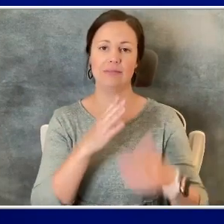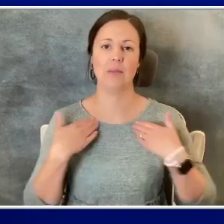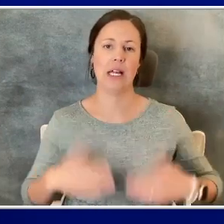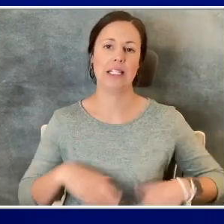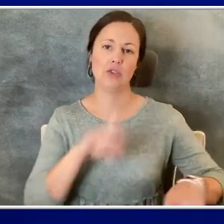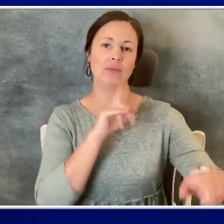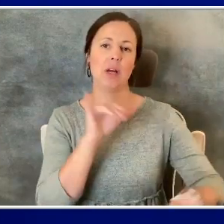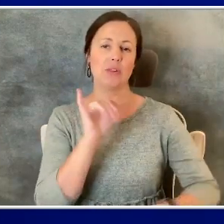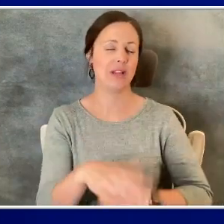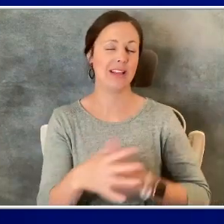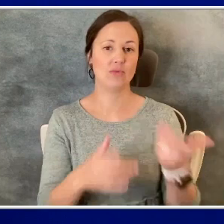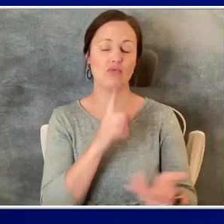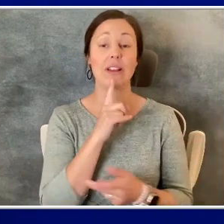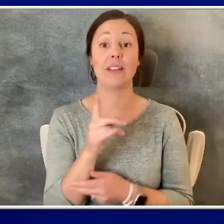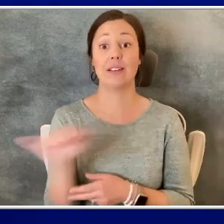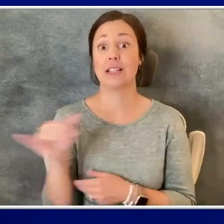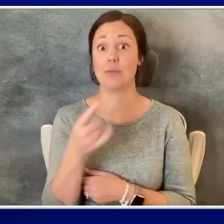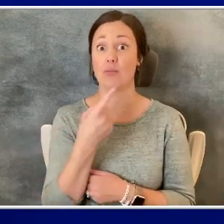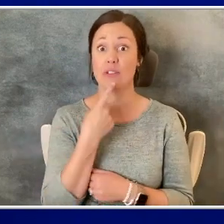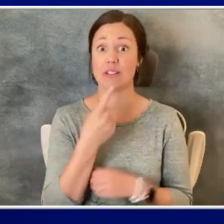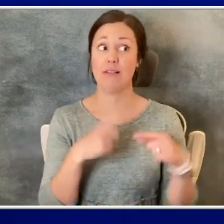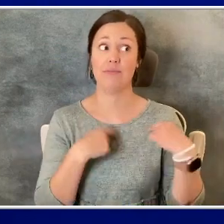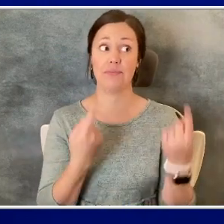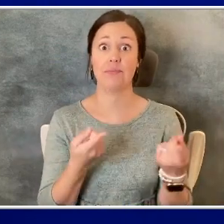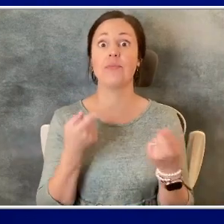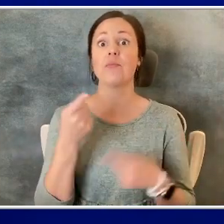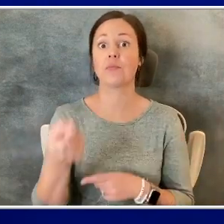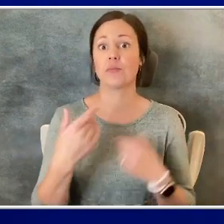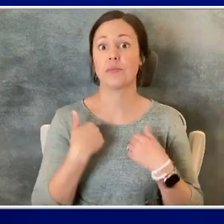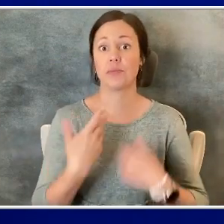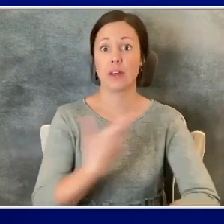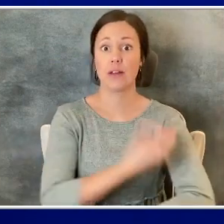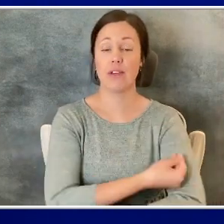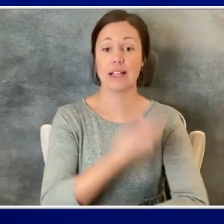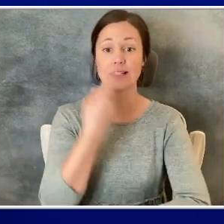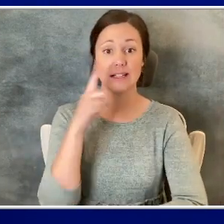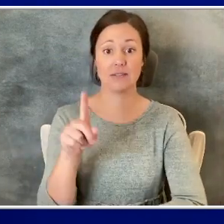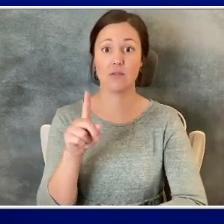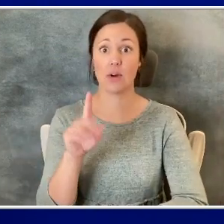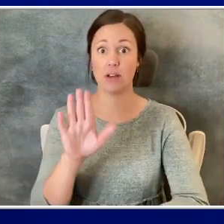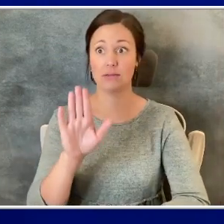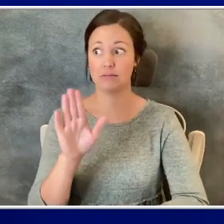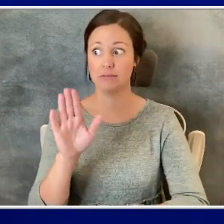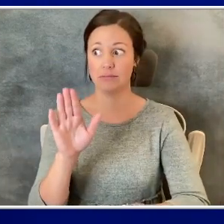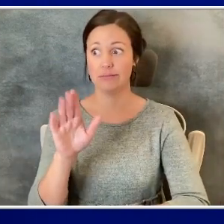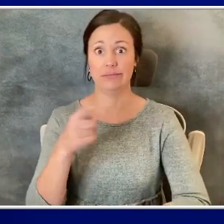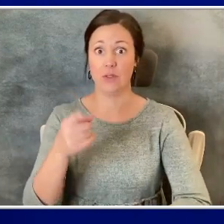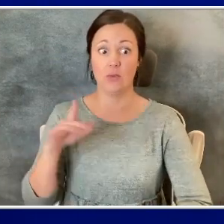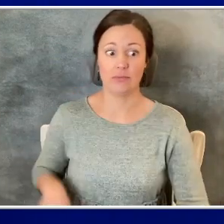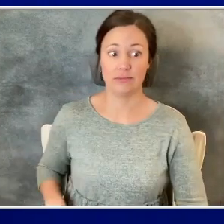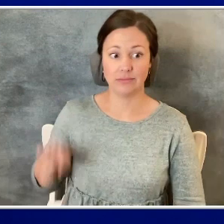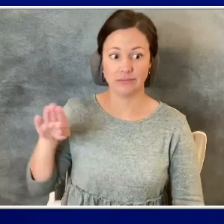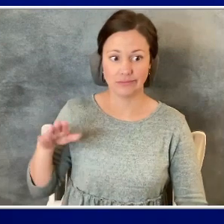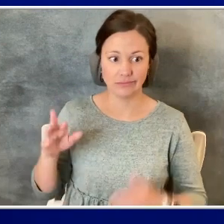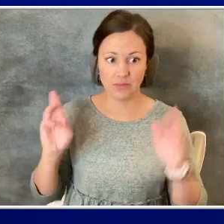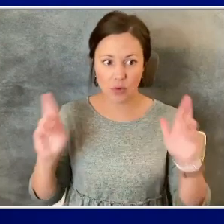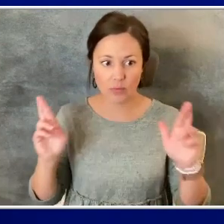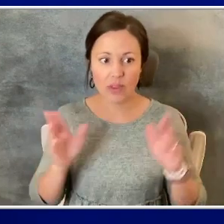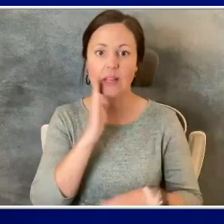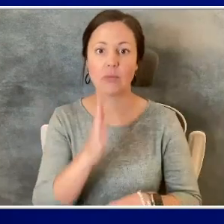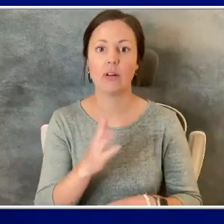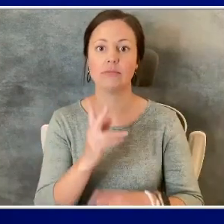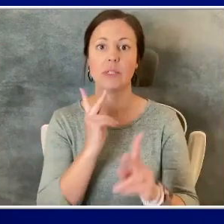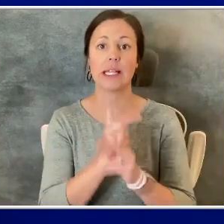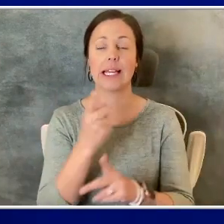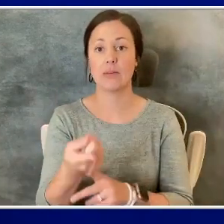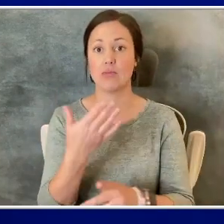just as we've said, number one, you've gotten vaccines for all your life, hopefully, because that is the right thing to do. That will keep you well